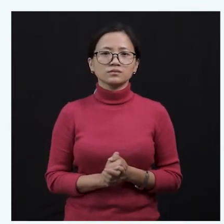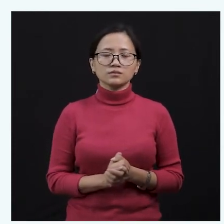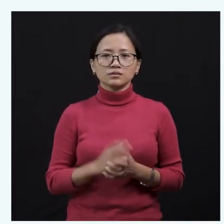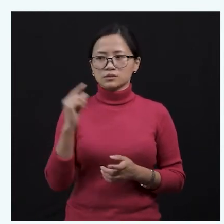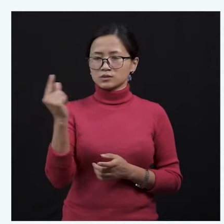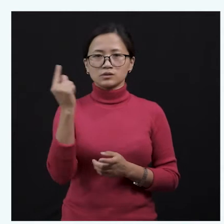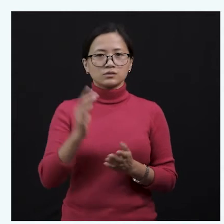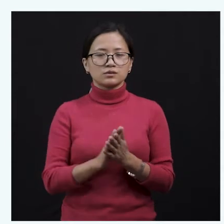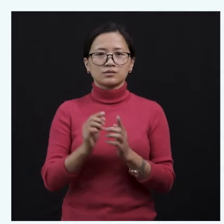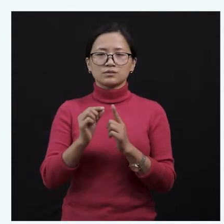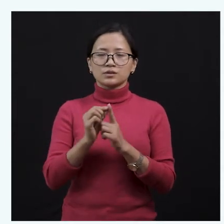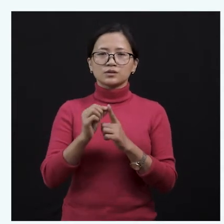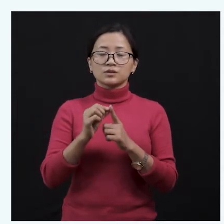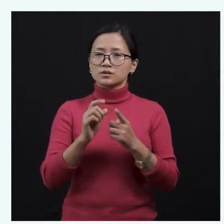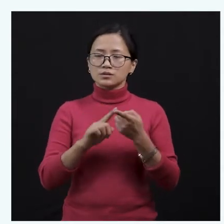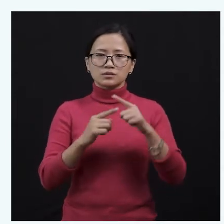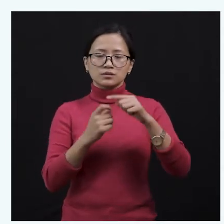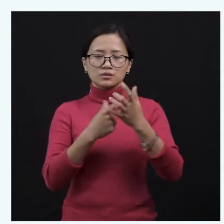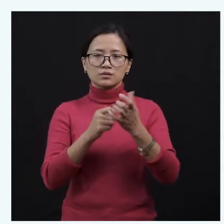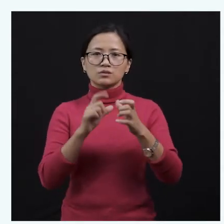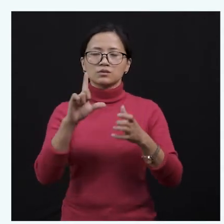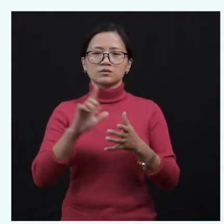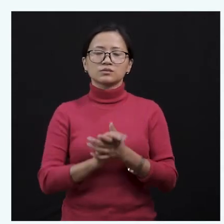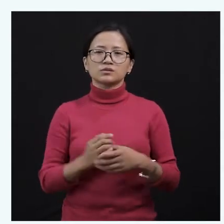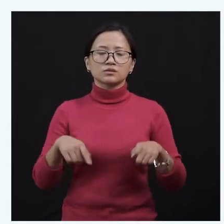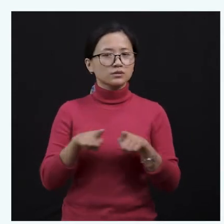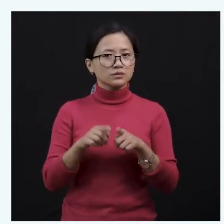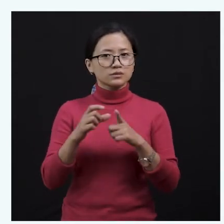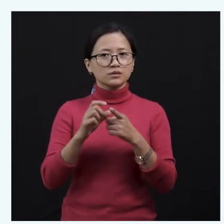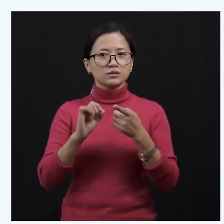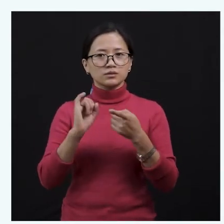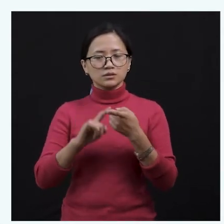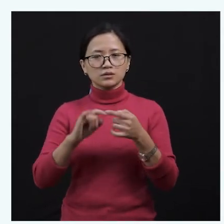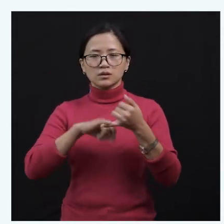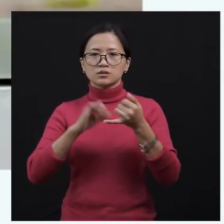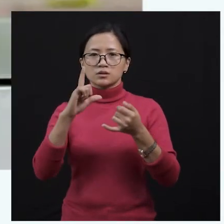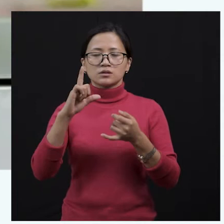the uses of petrol and diesel, and let's see how important they are.